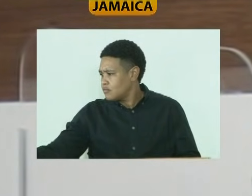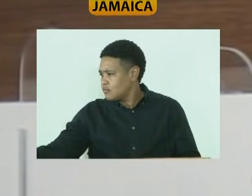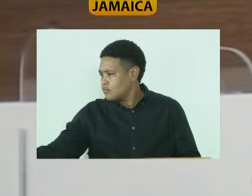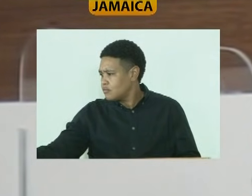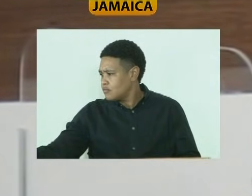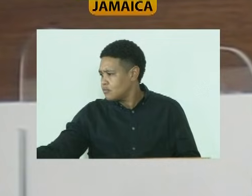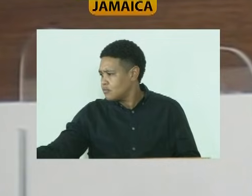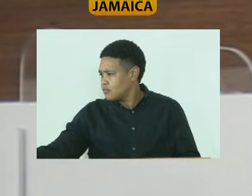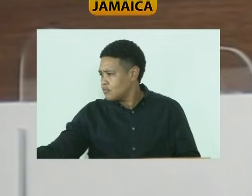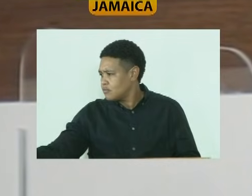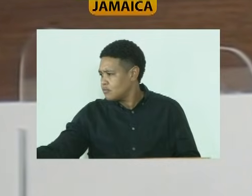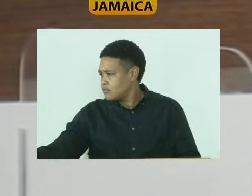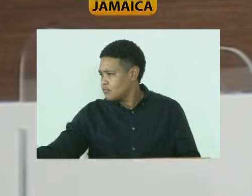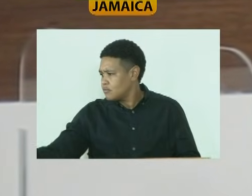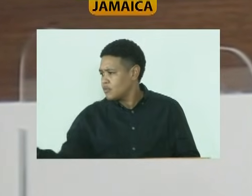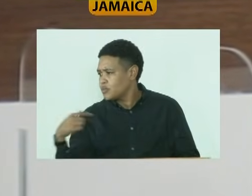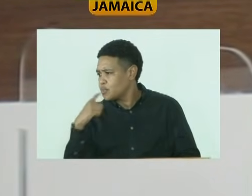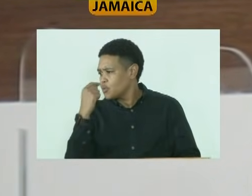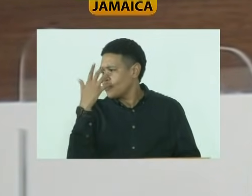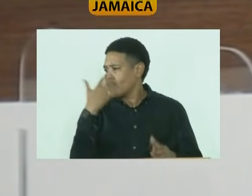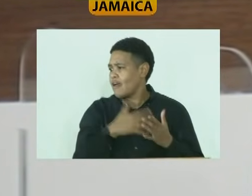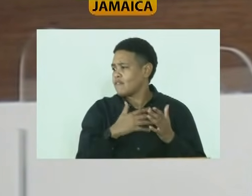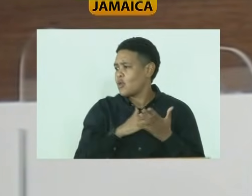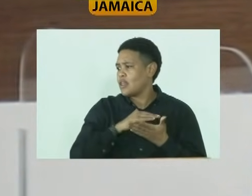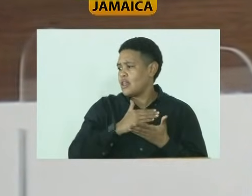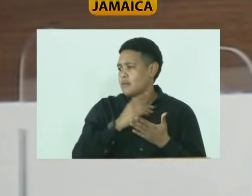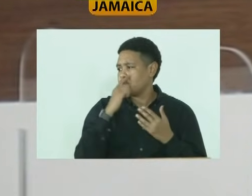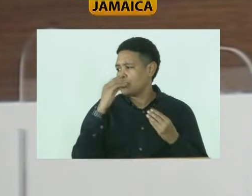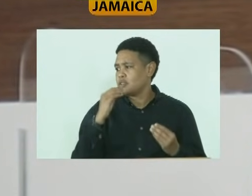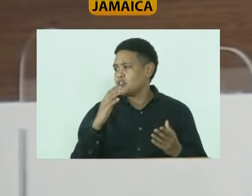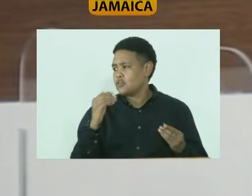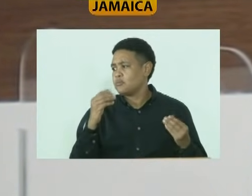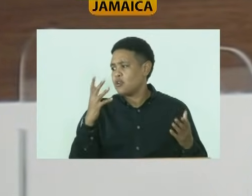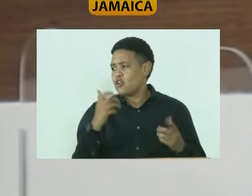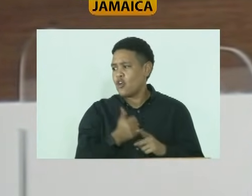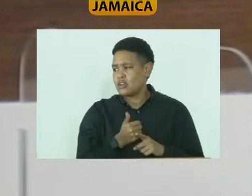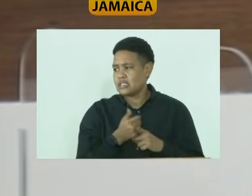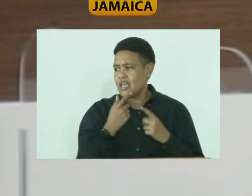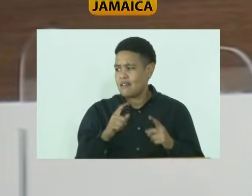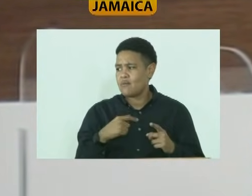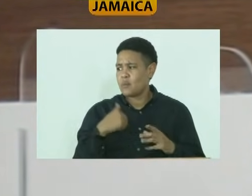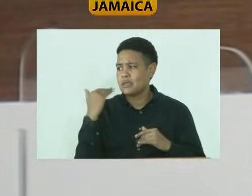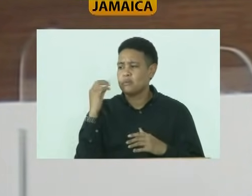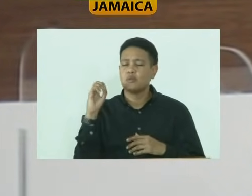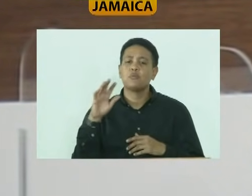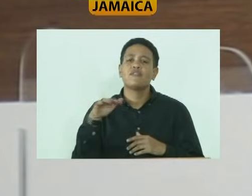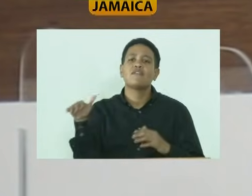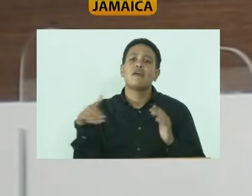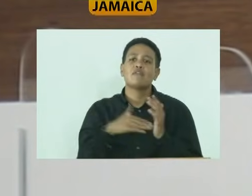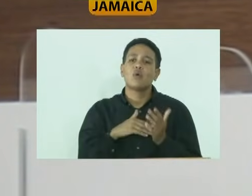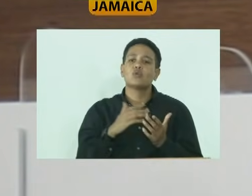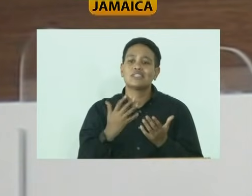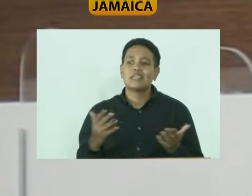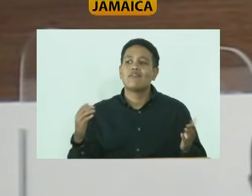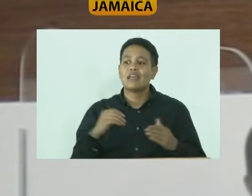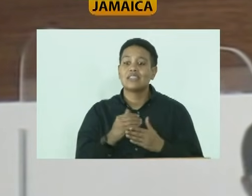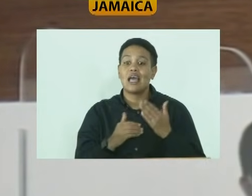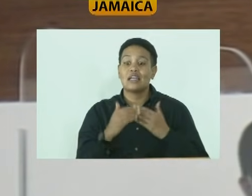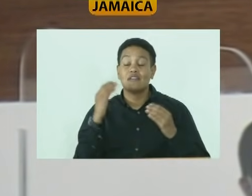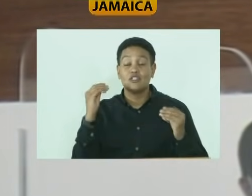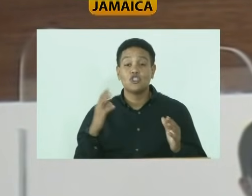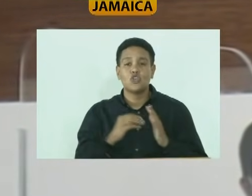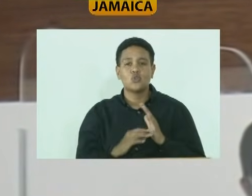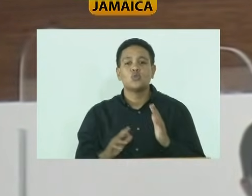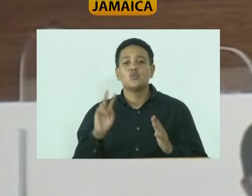We expect to put 55,000 devices into the hands of students and teachers in this fiscal year at a cost of approximately $2.3